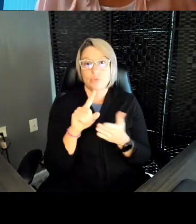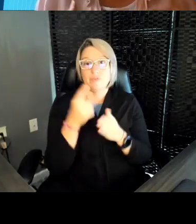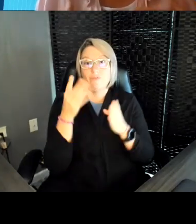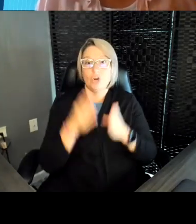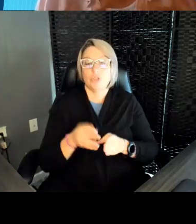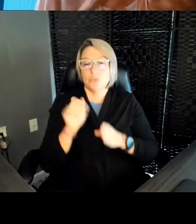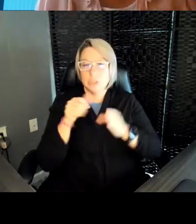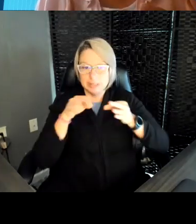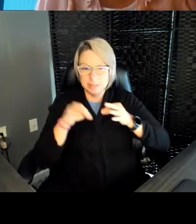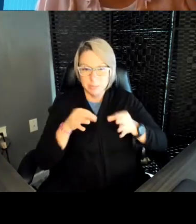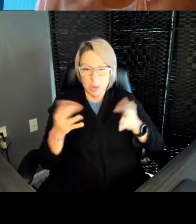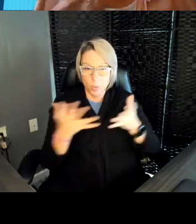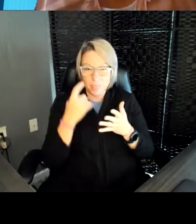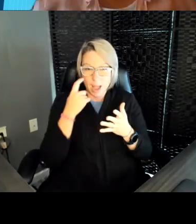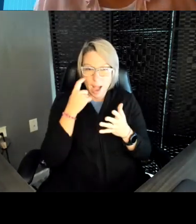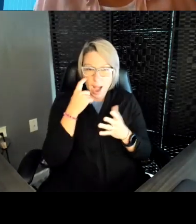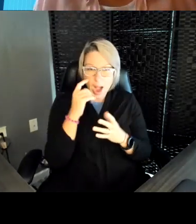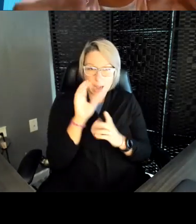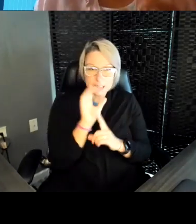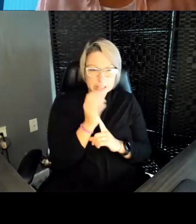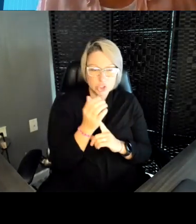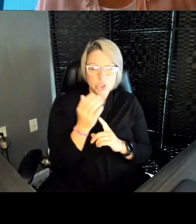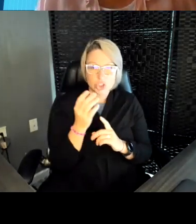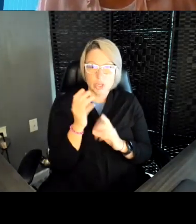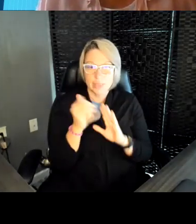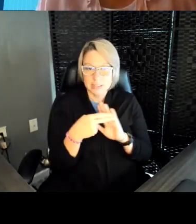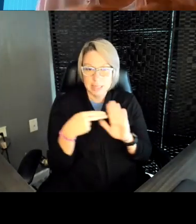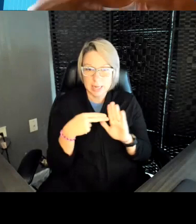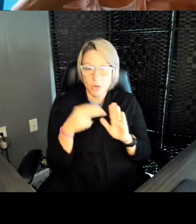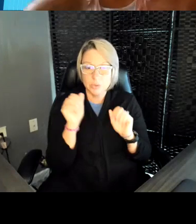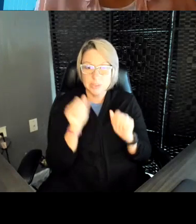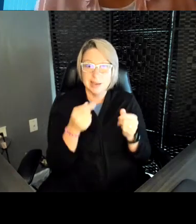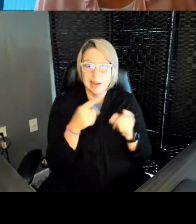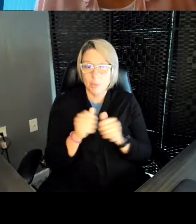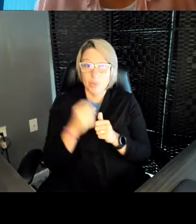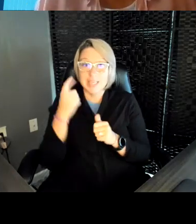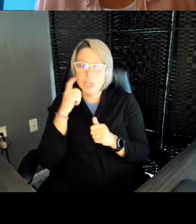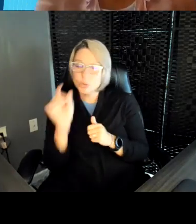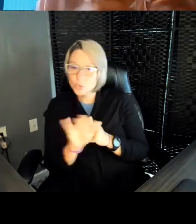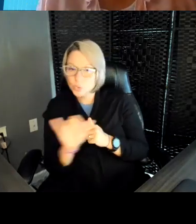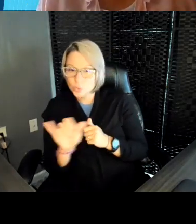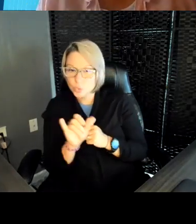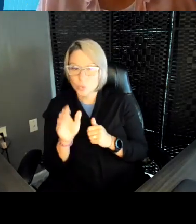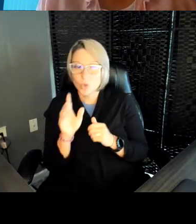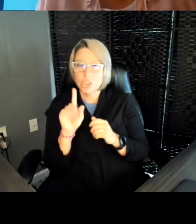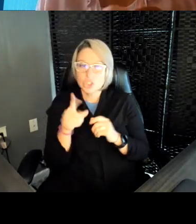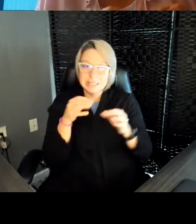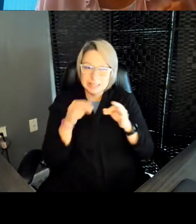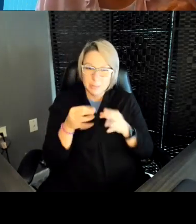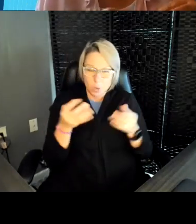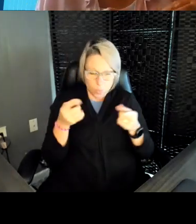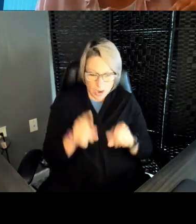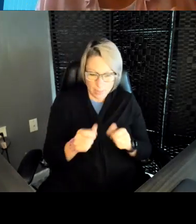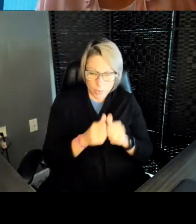explain what the eye condition was. The same that could happen with the ear, just what is this thing that has happened to the child?